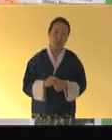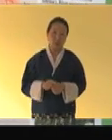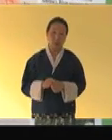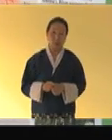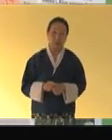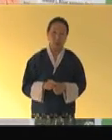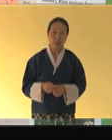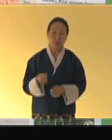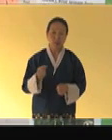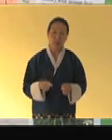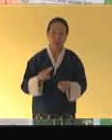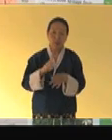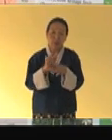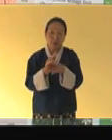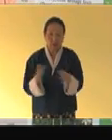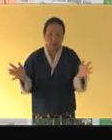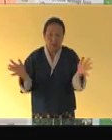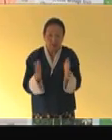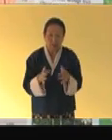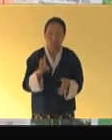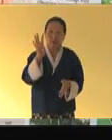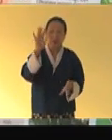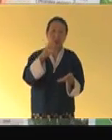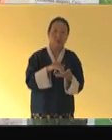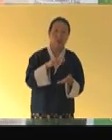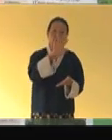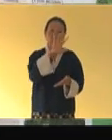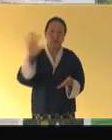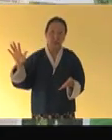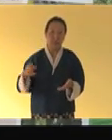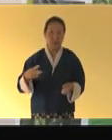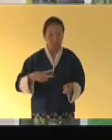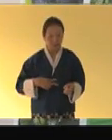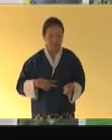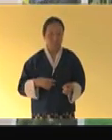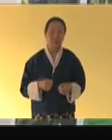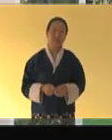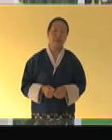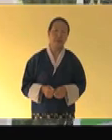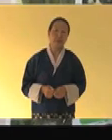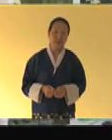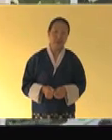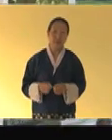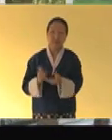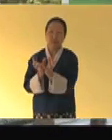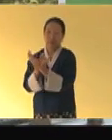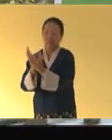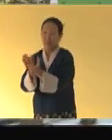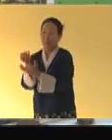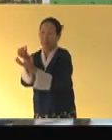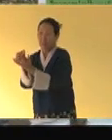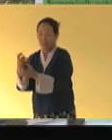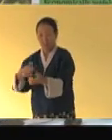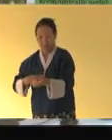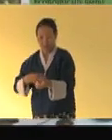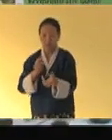global hotspots. So we have like more than 4,500 species of plants, vascular plants, which are commonly known as